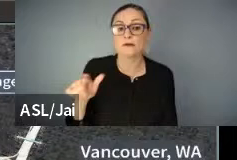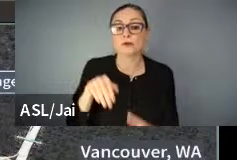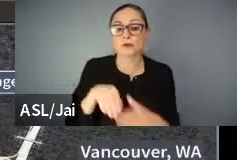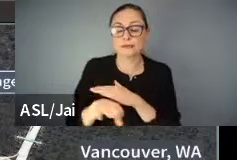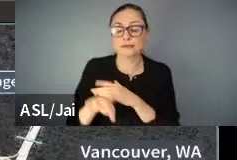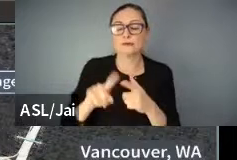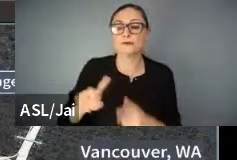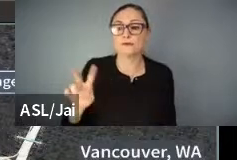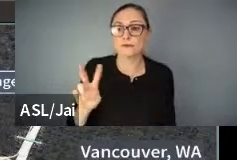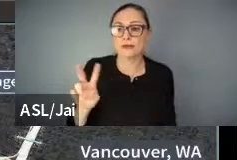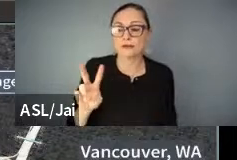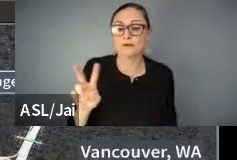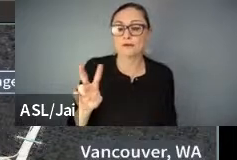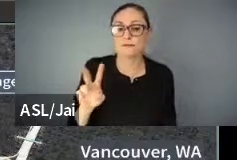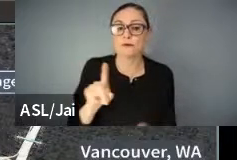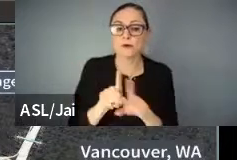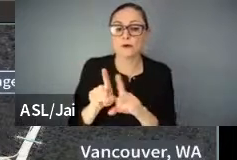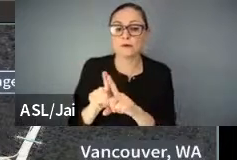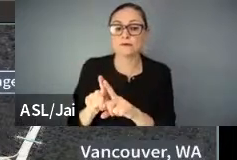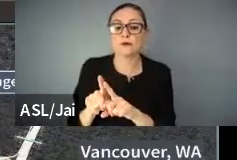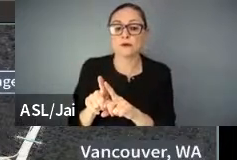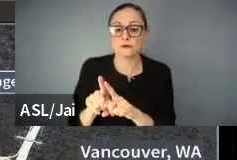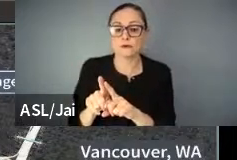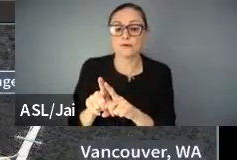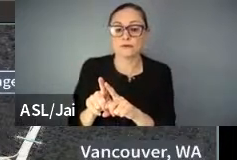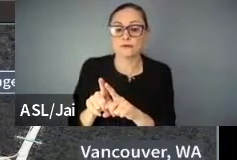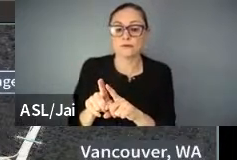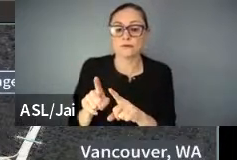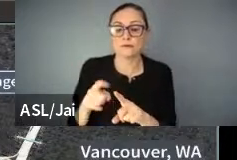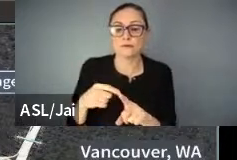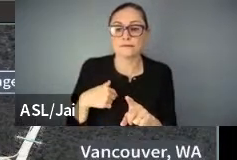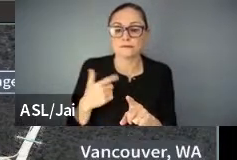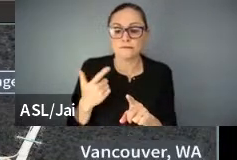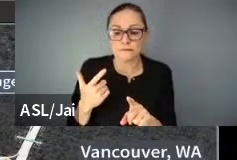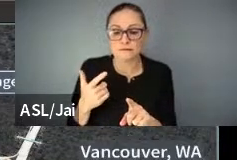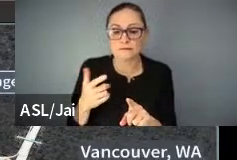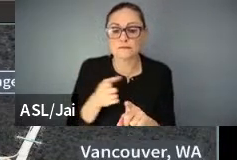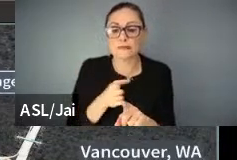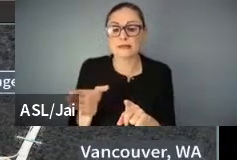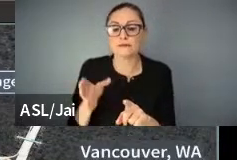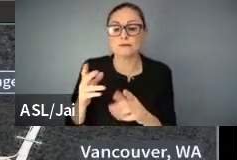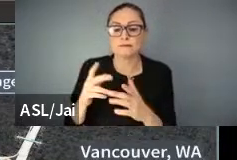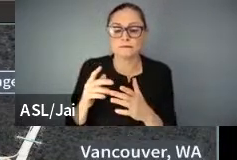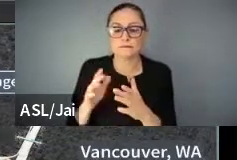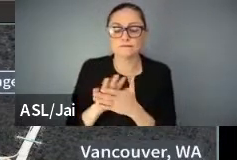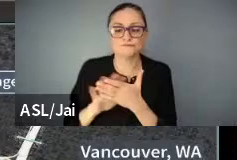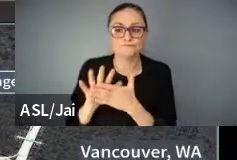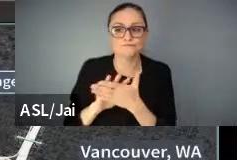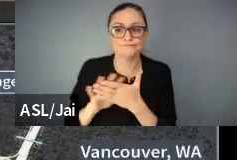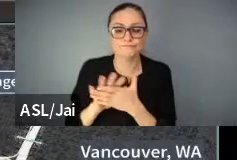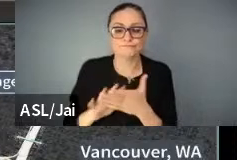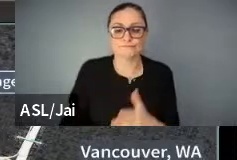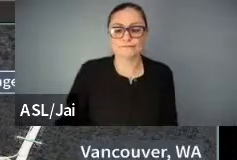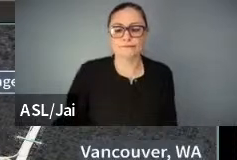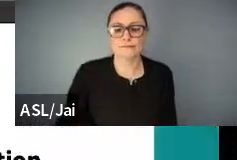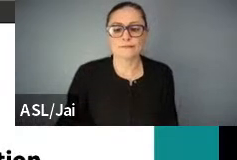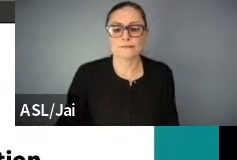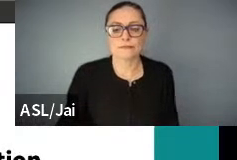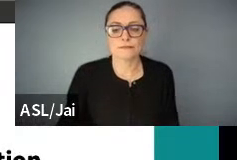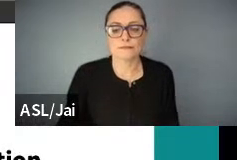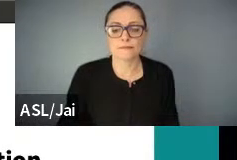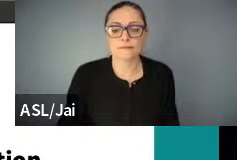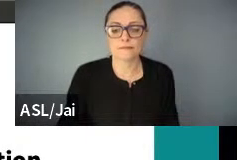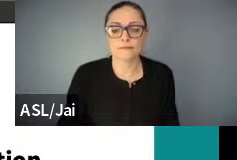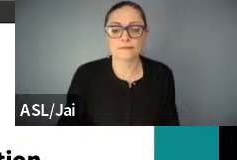Vancouver. It also reflects the bus on shoulder through the program area here, as well as the shared use path. Next slide, please.